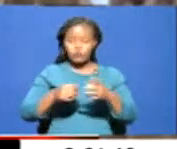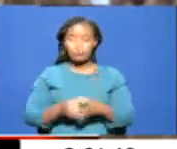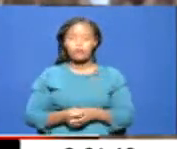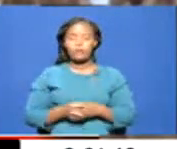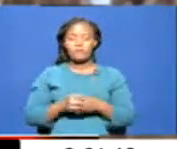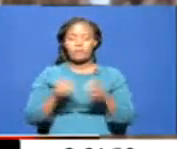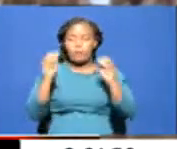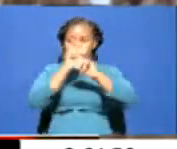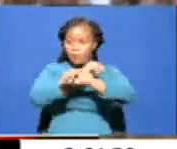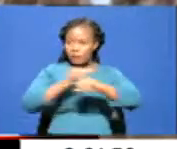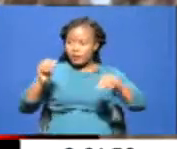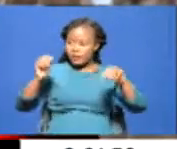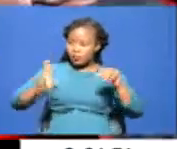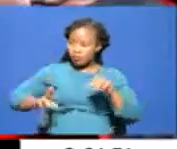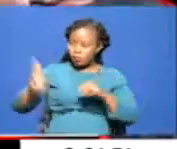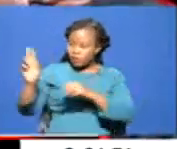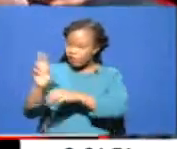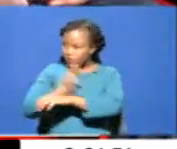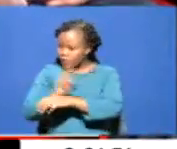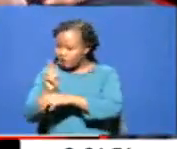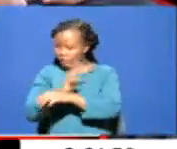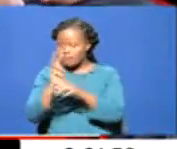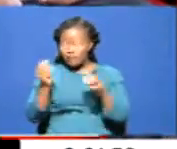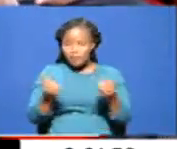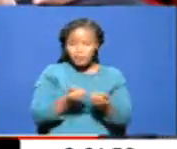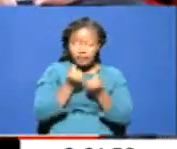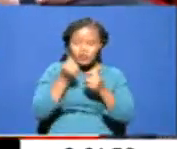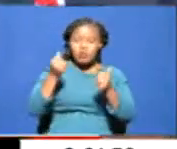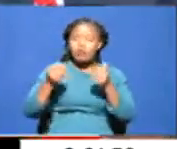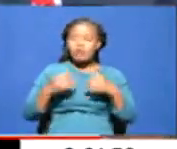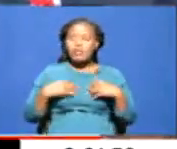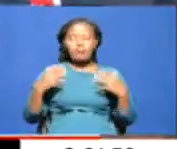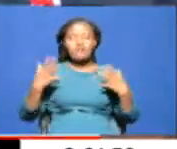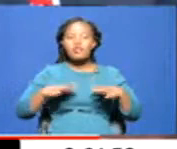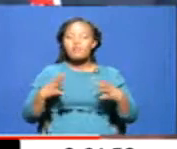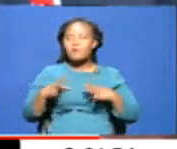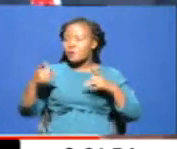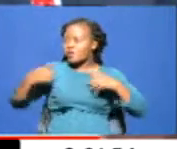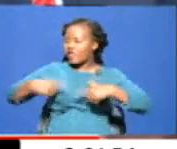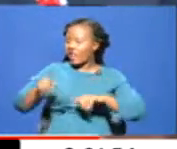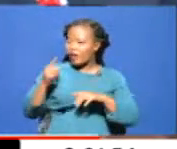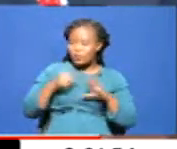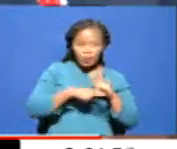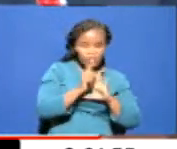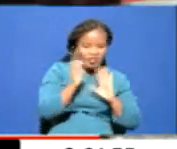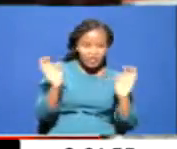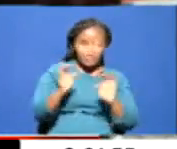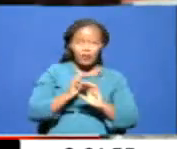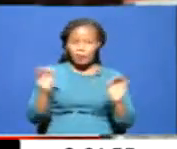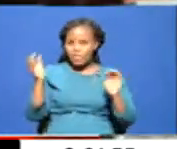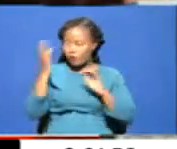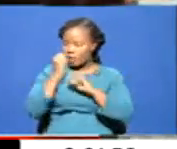President Uhuru Kenyatta presiding over the event that had members of the public locked out owing to the COVID-19 protocols.